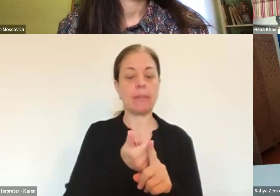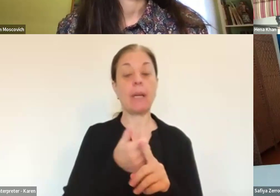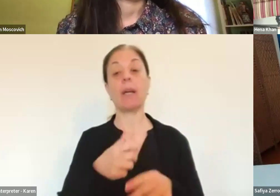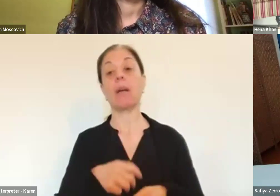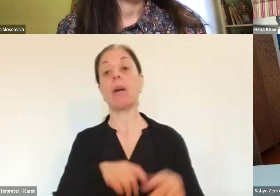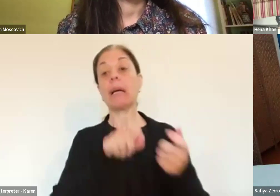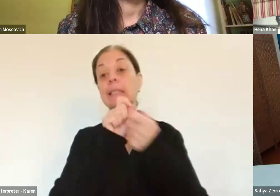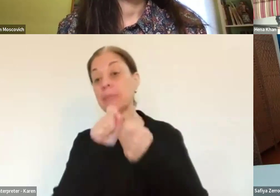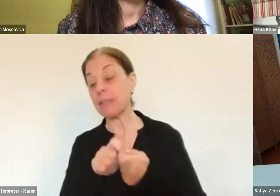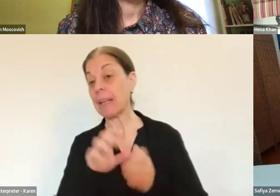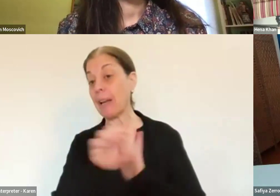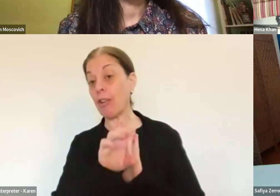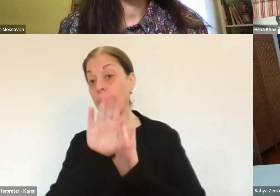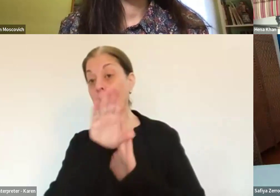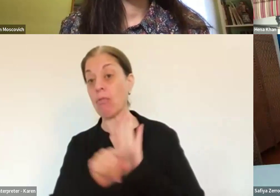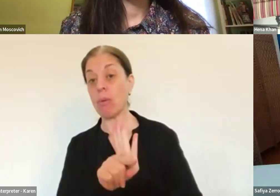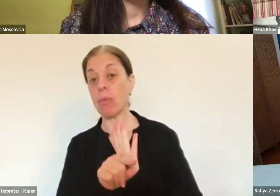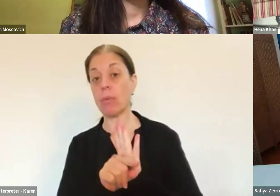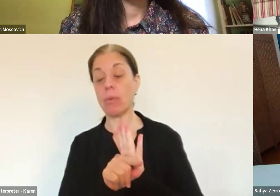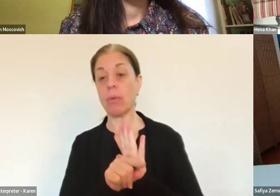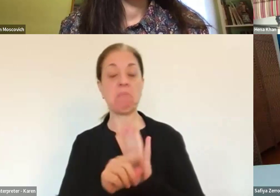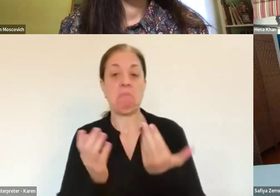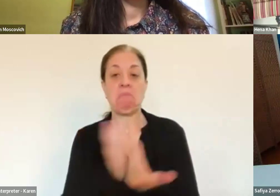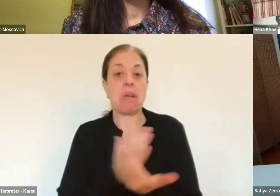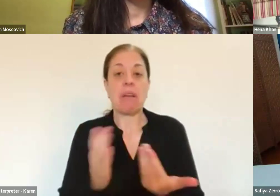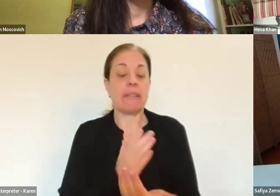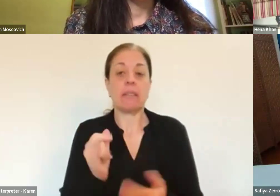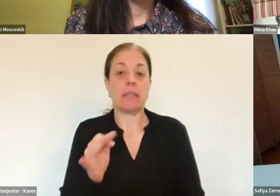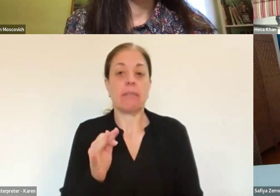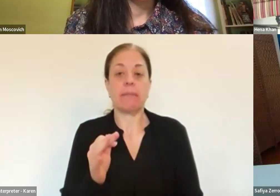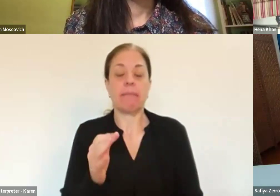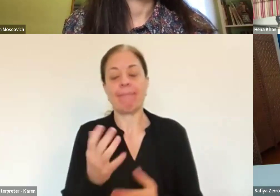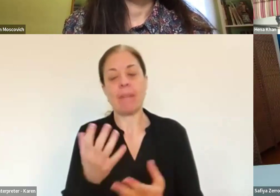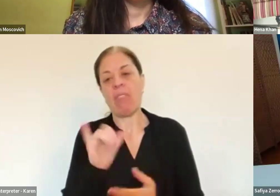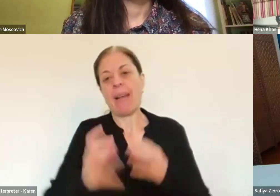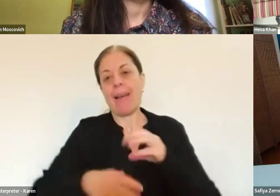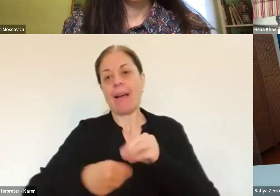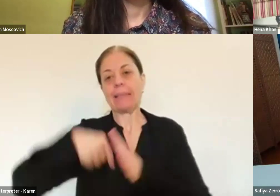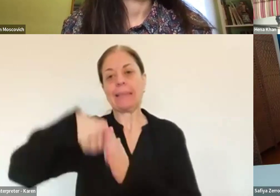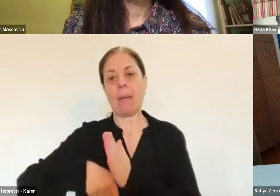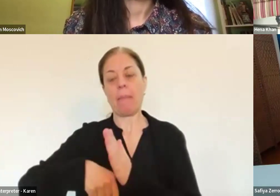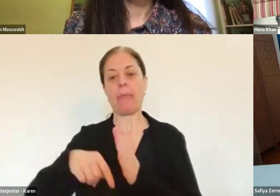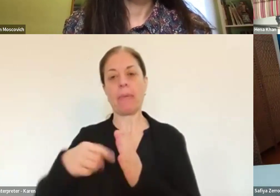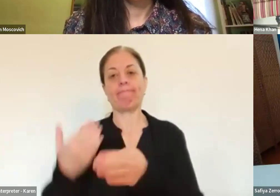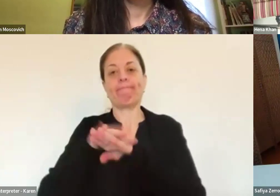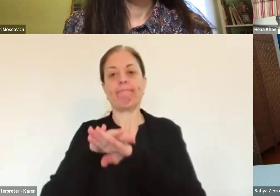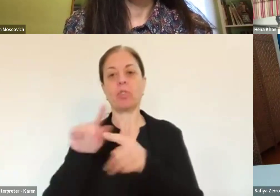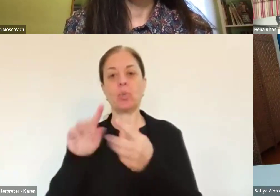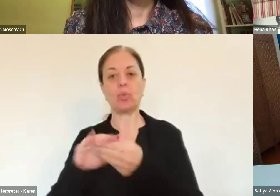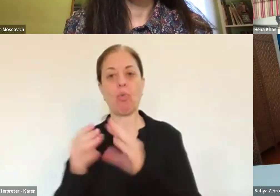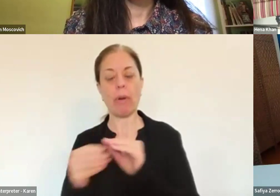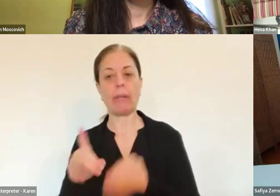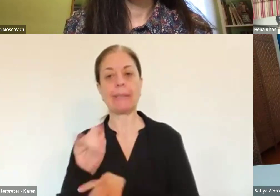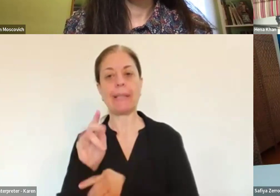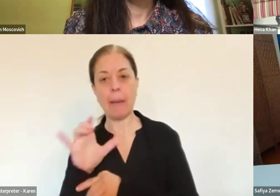like the characters' backgrounds, even if it just adds depth to that story and to that dynamic. So